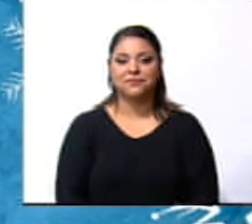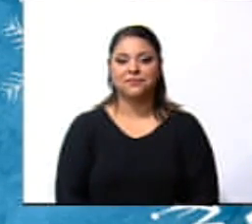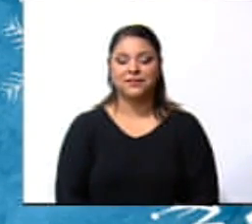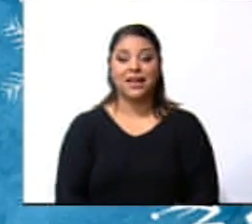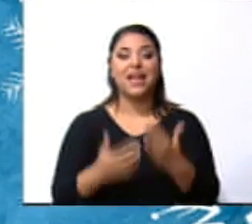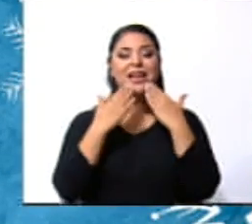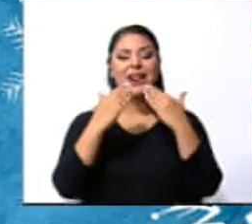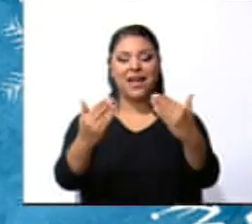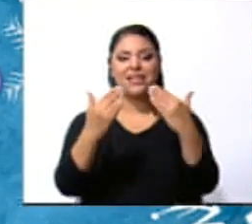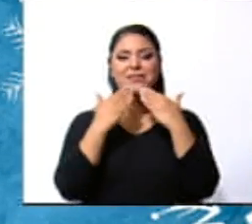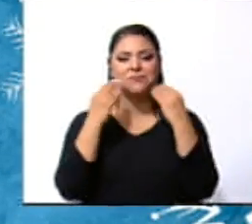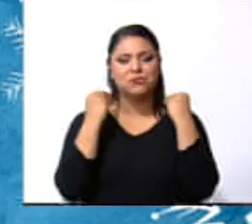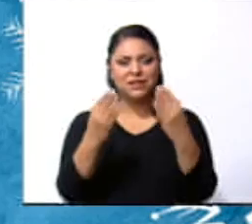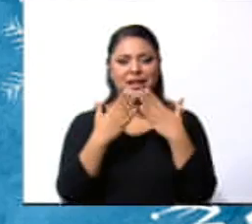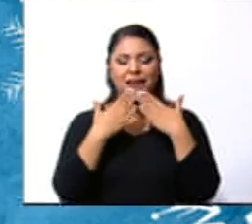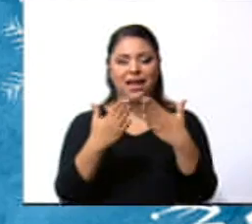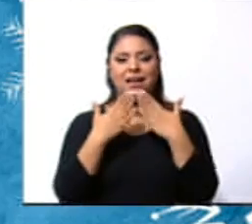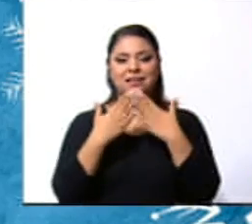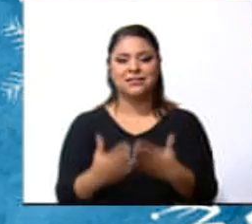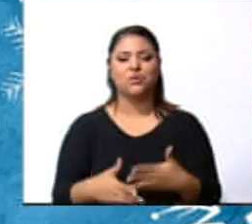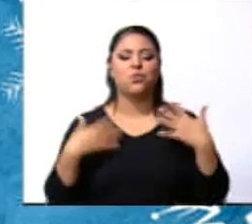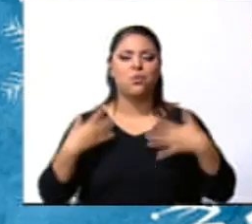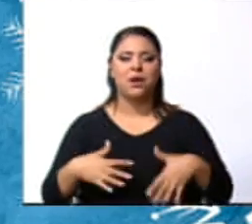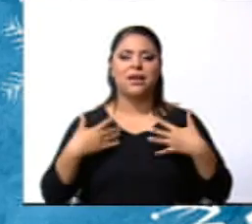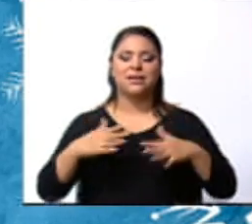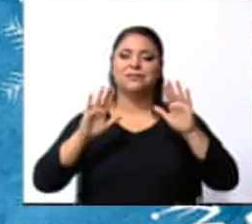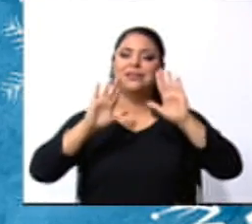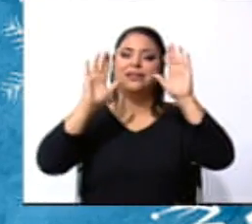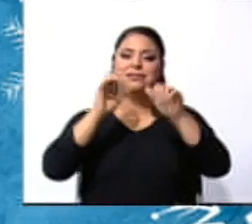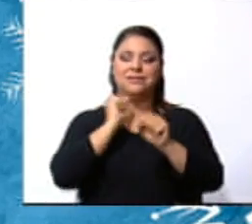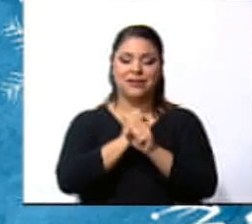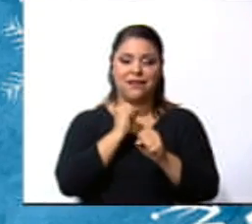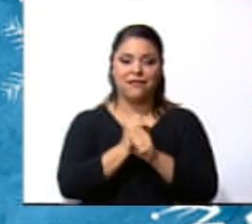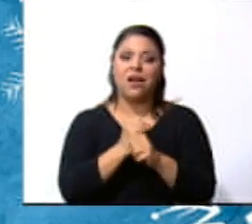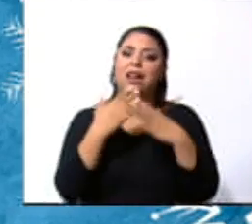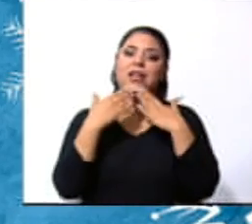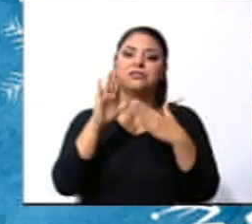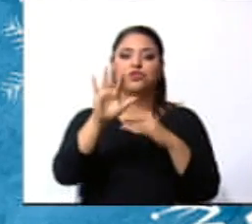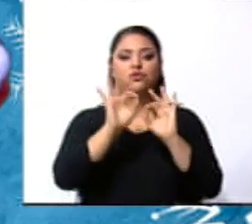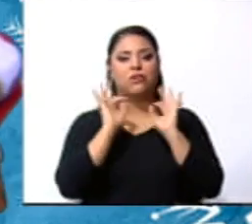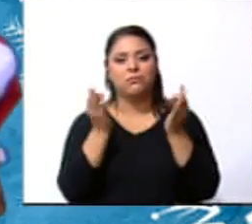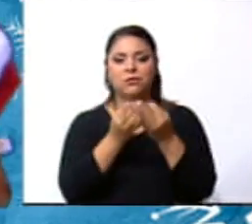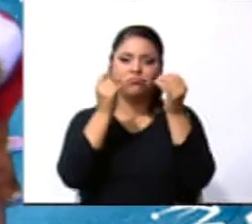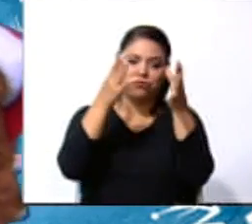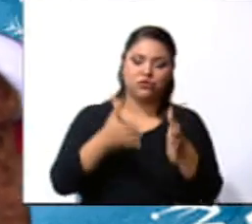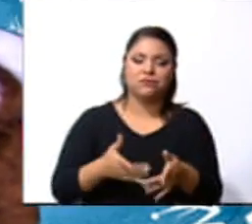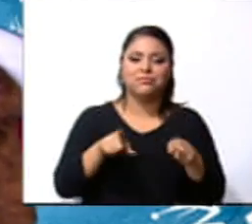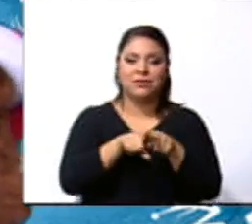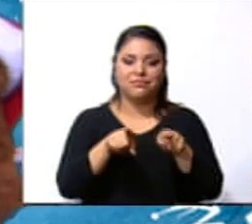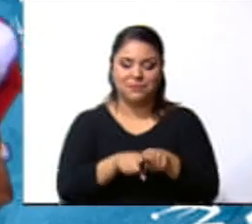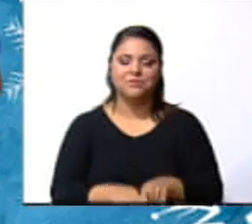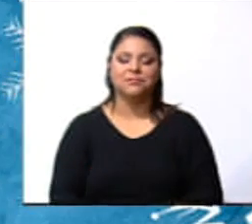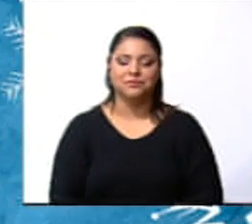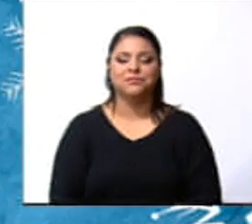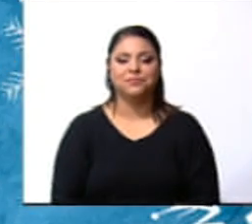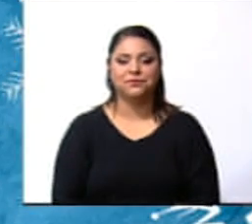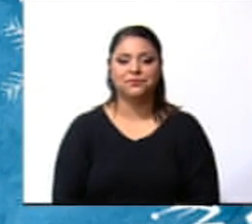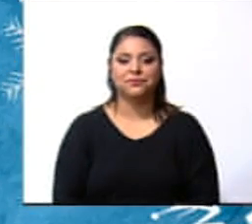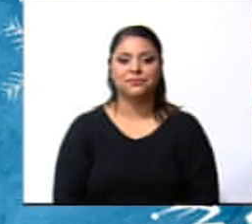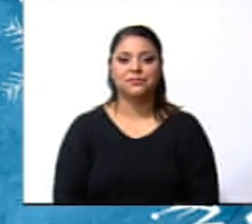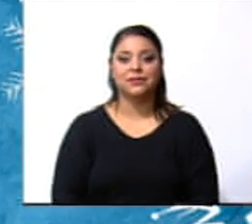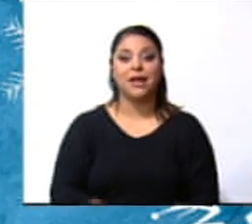Thank you so much, Nathan. Wonderful job. And thank your family and your teacher as well. Now, we have